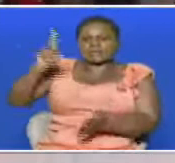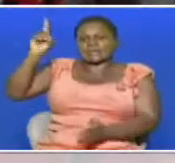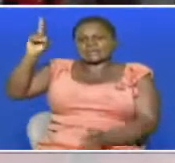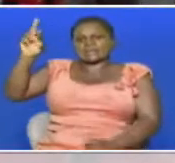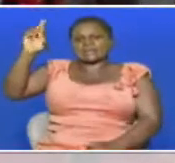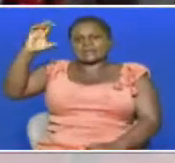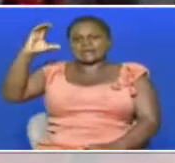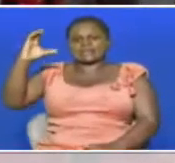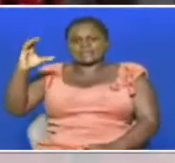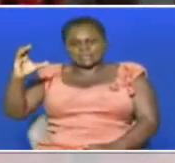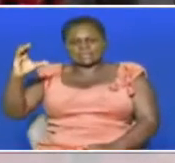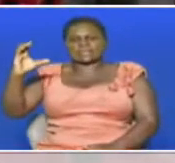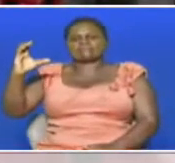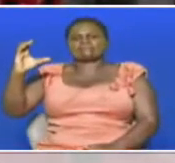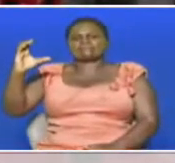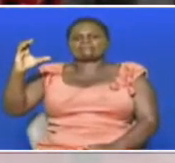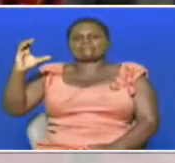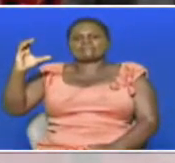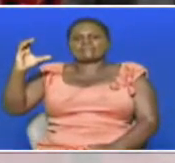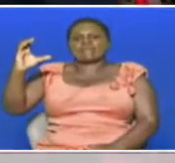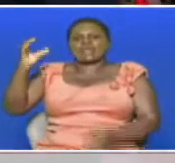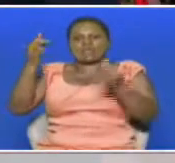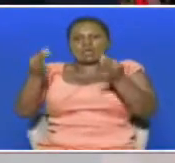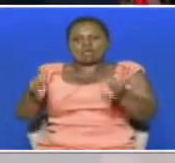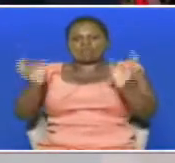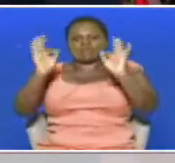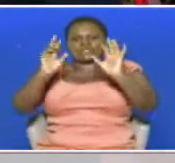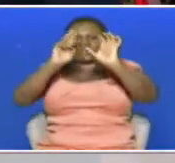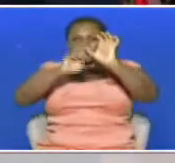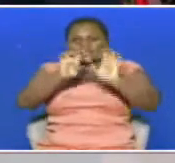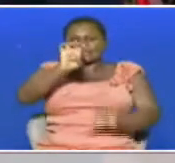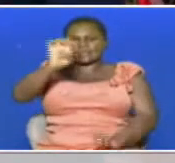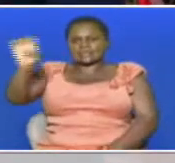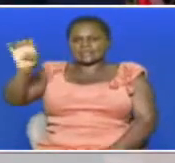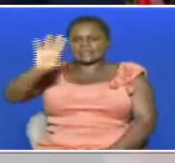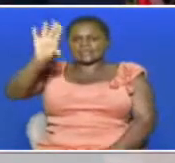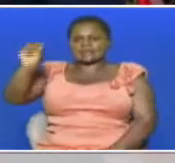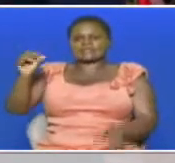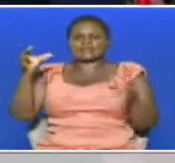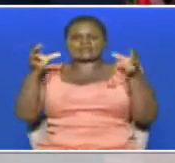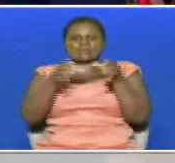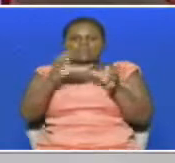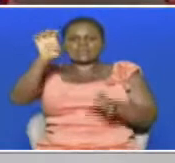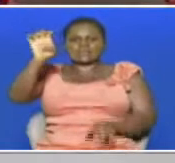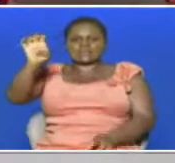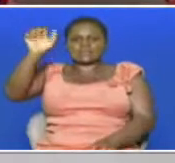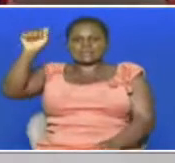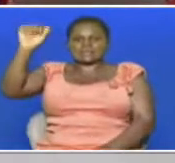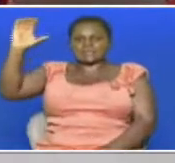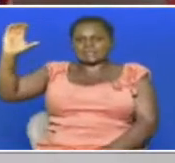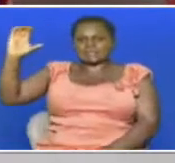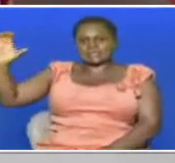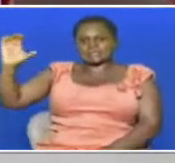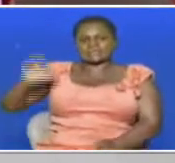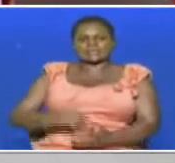Democratic Republic of Congo, DRC, officially joined the East African Community, EAC.